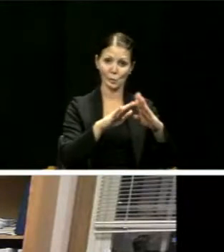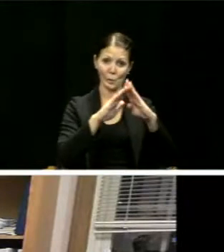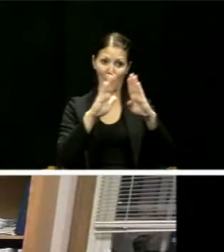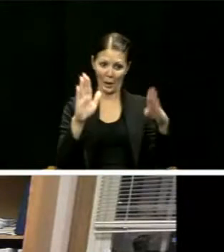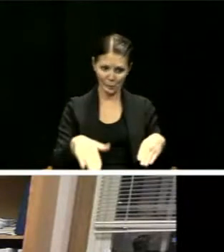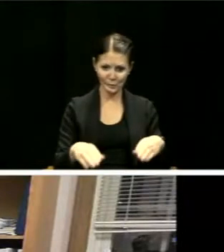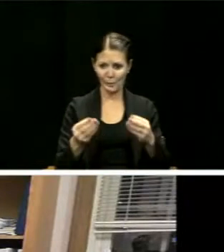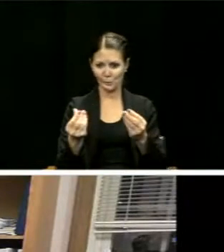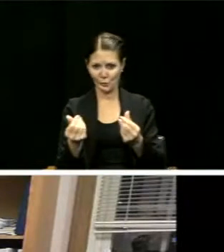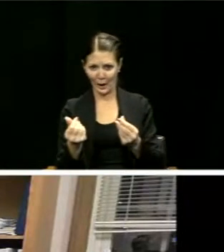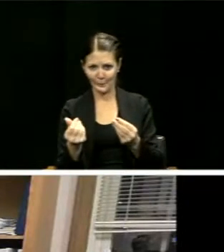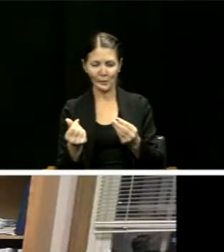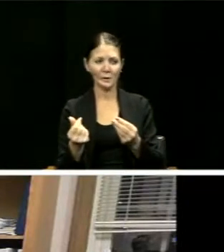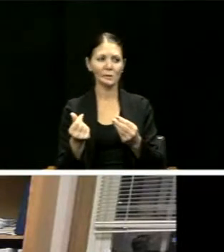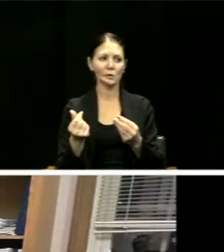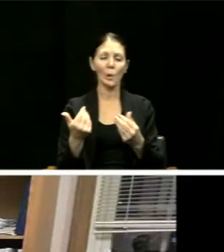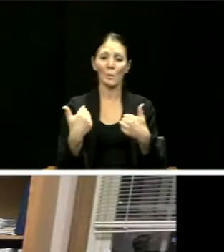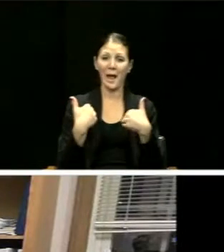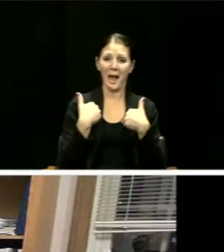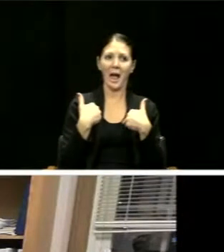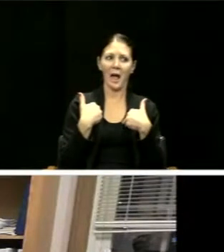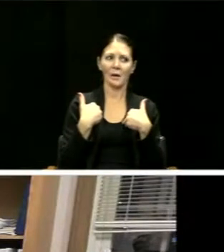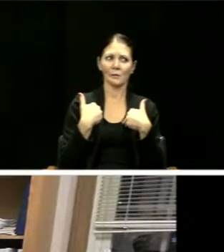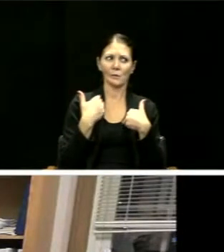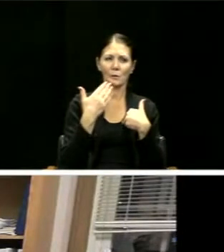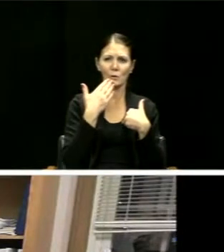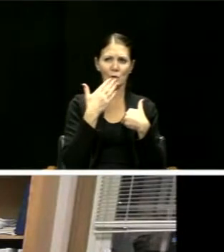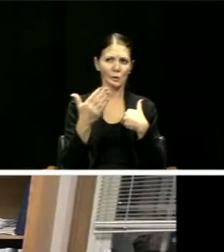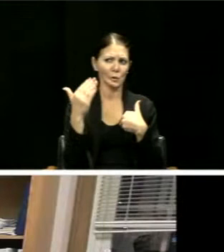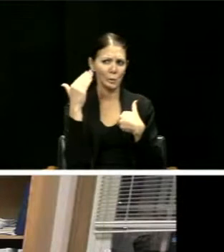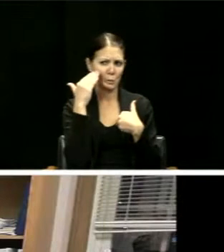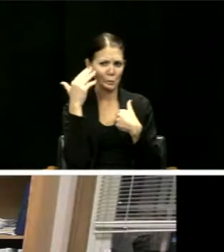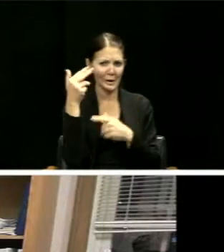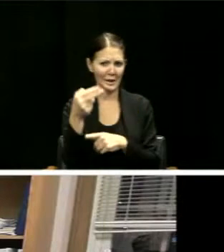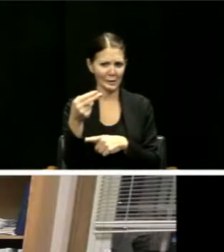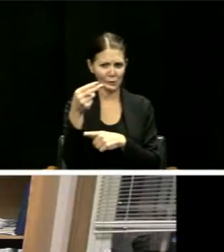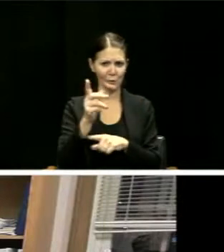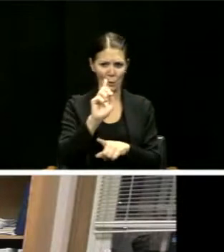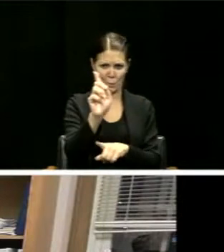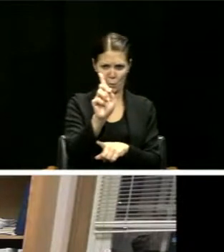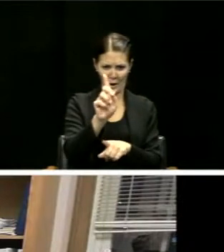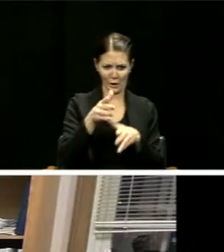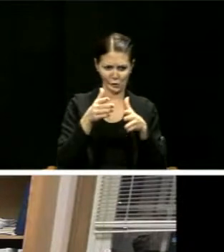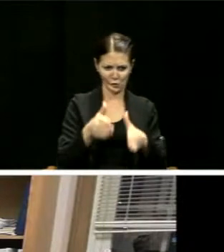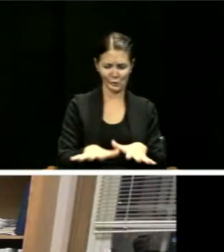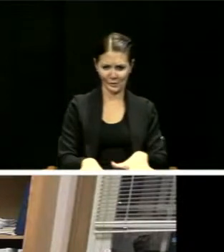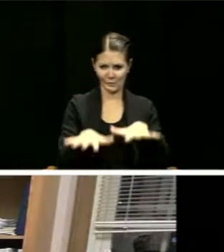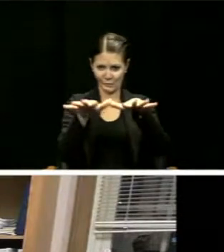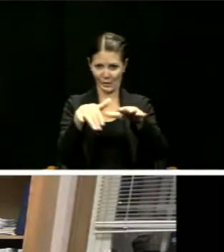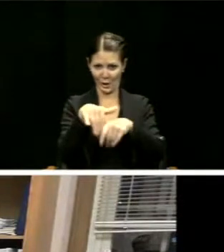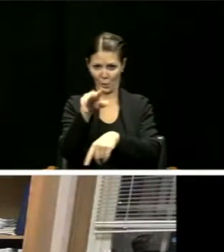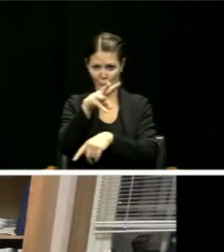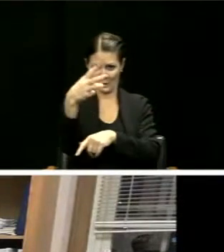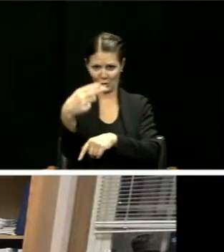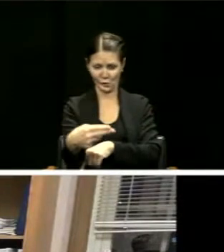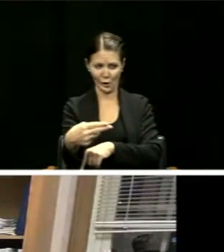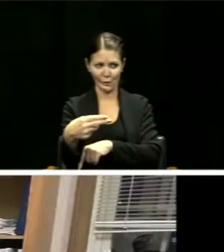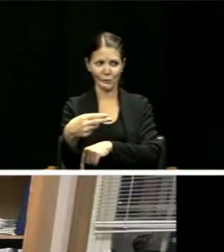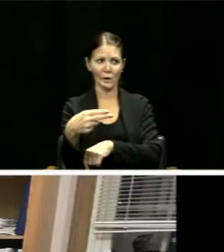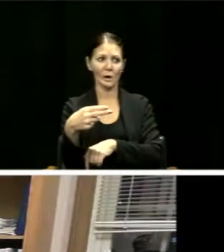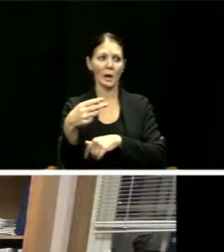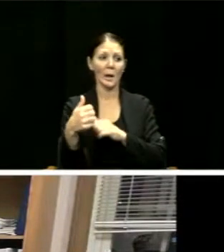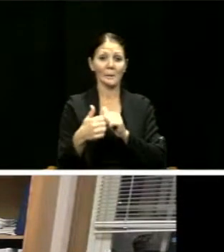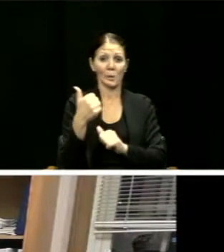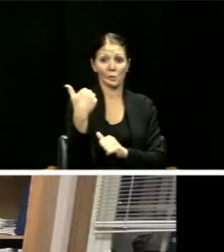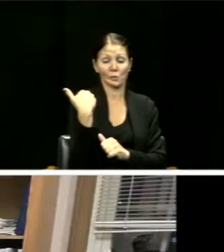houses. So we have a pretty good track record or history of where the streets flood in West Hartford. The most